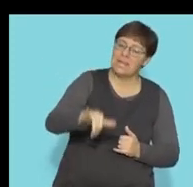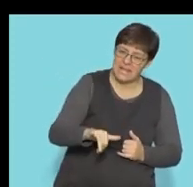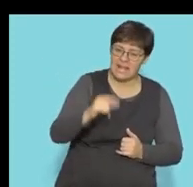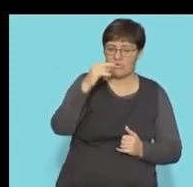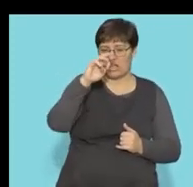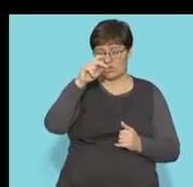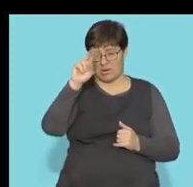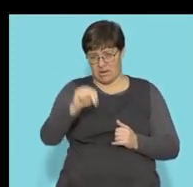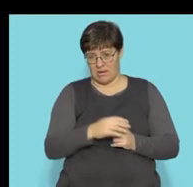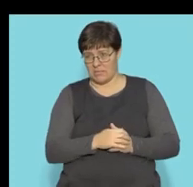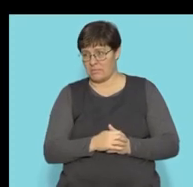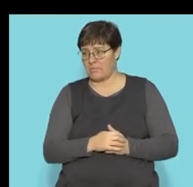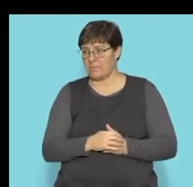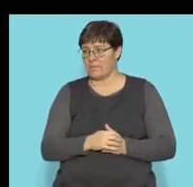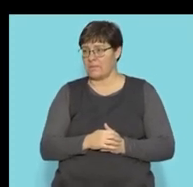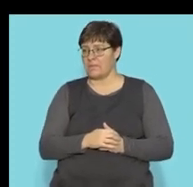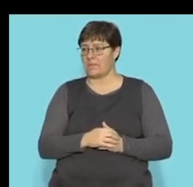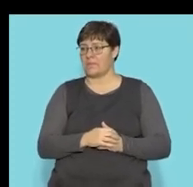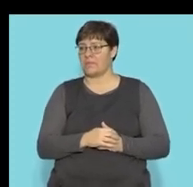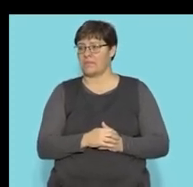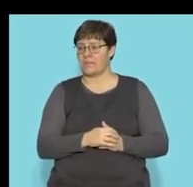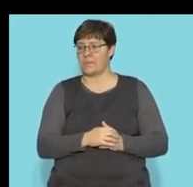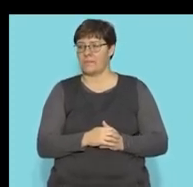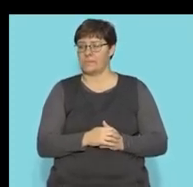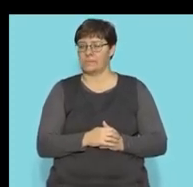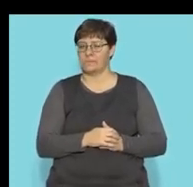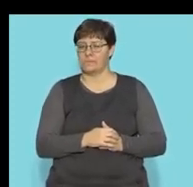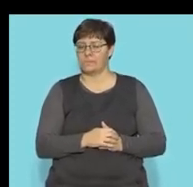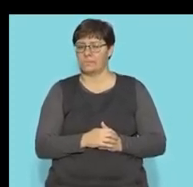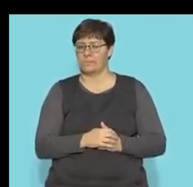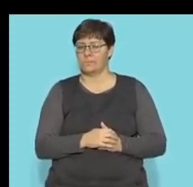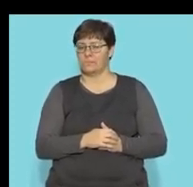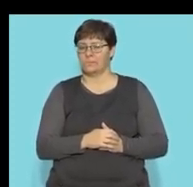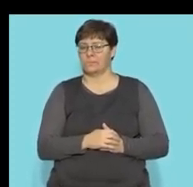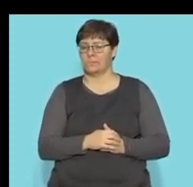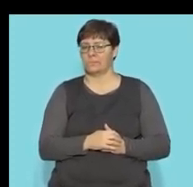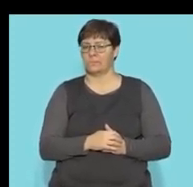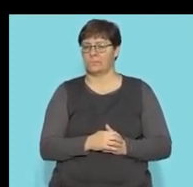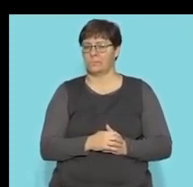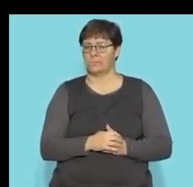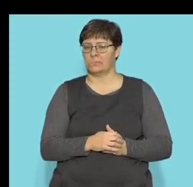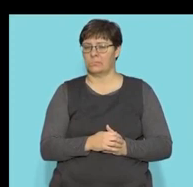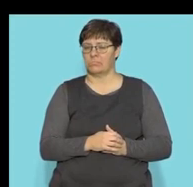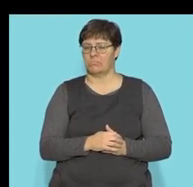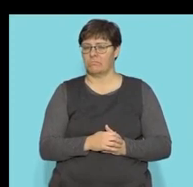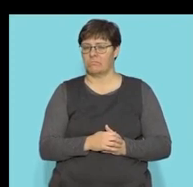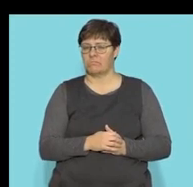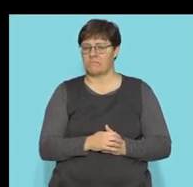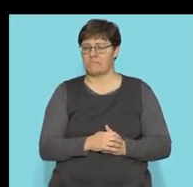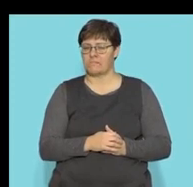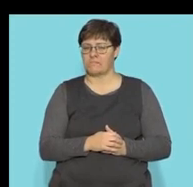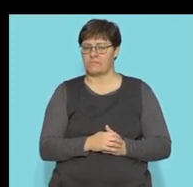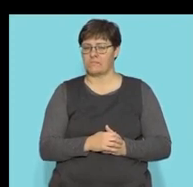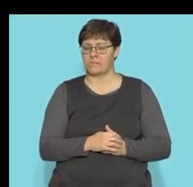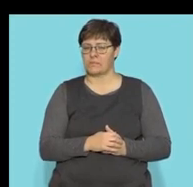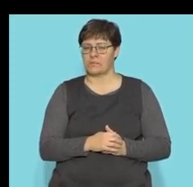So I will need to cross it out and correct it. Ladies and gentlemen, there's no harm